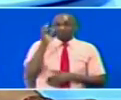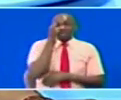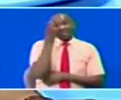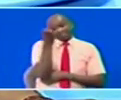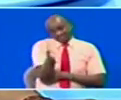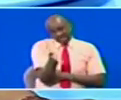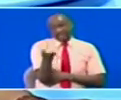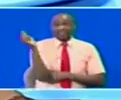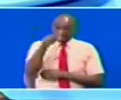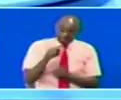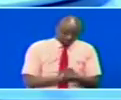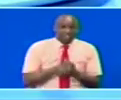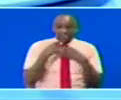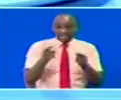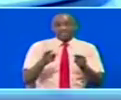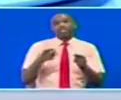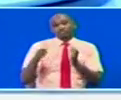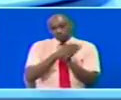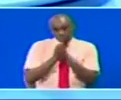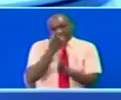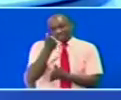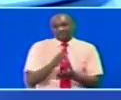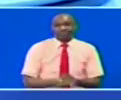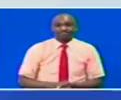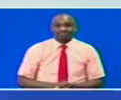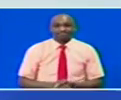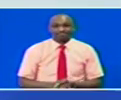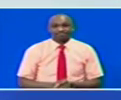Laikipia Air Base and brings us that story.